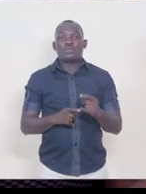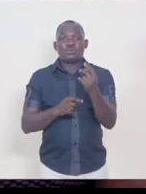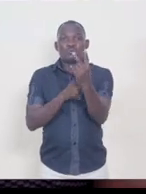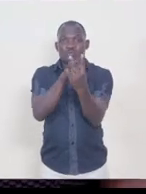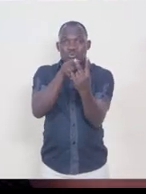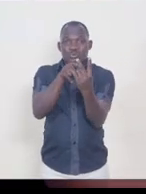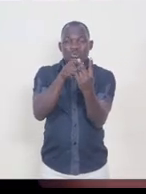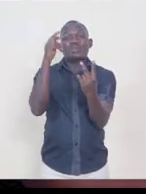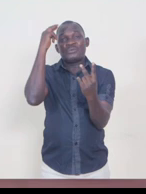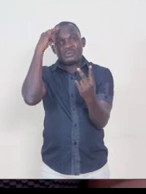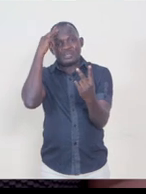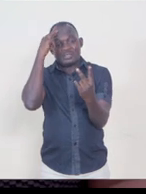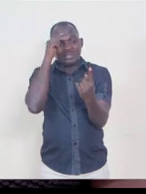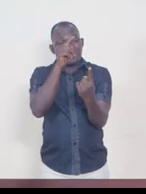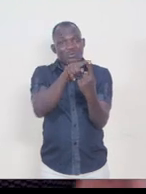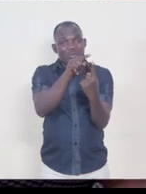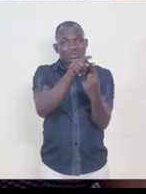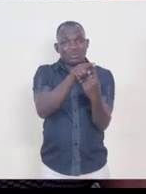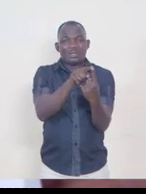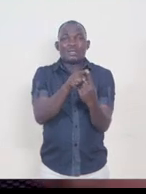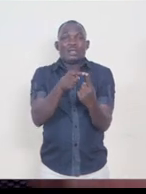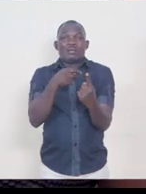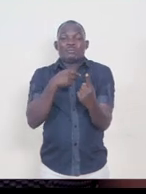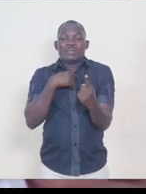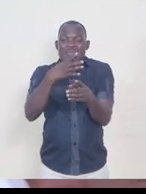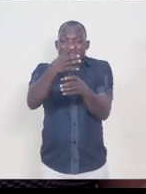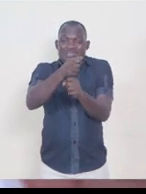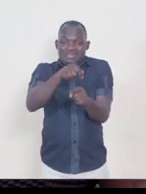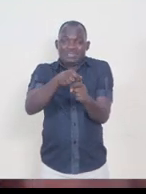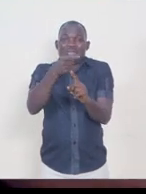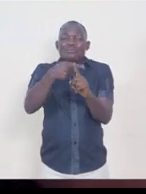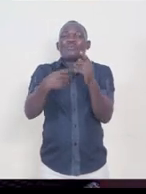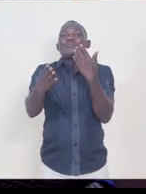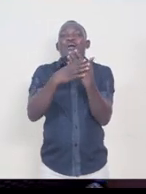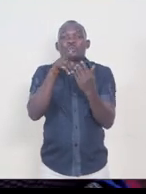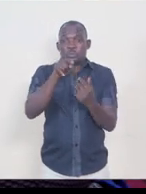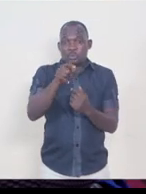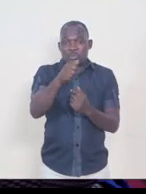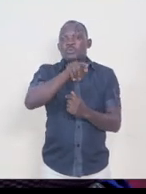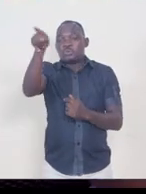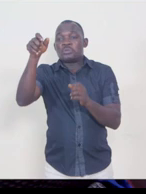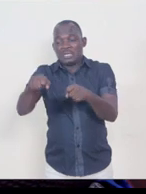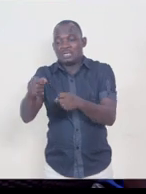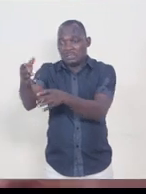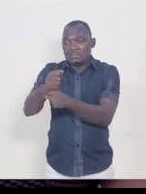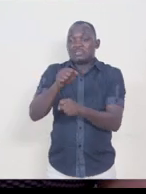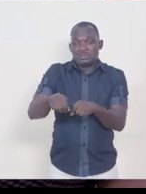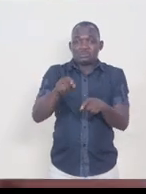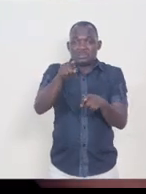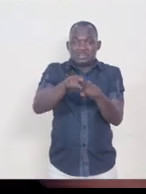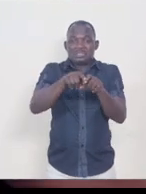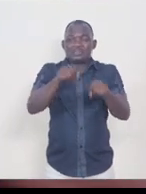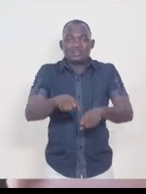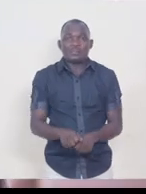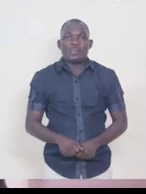reasons. One, because I got this straight from the bank, and you're free to go and verify at your own